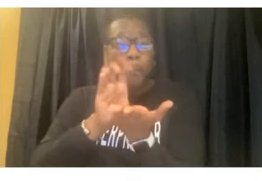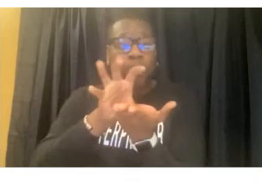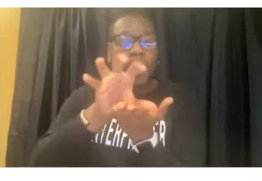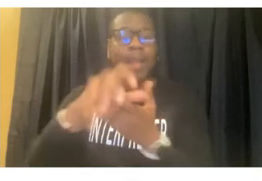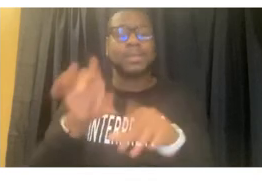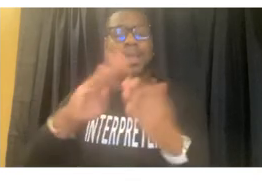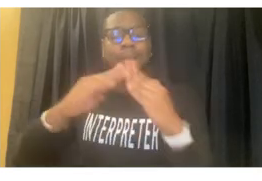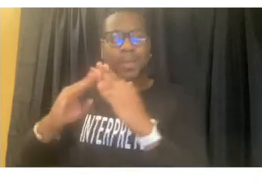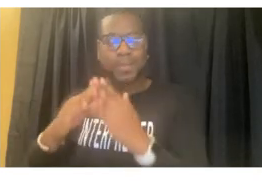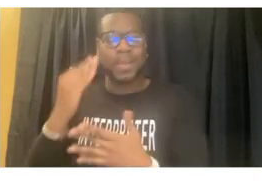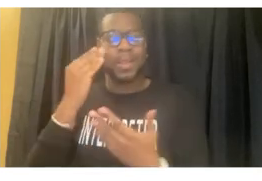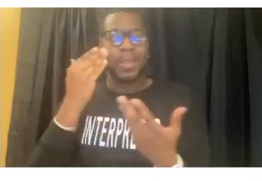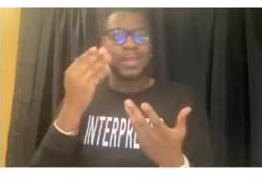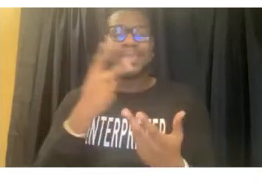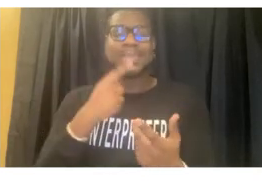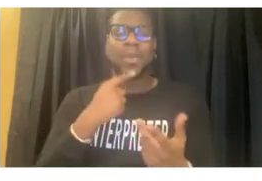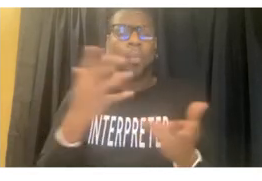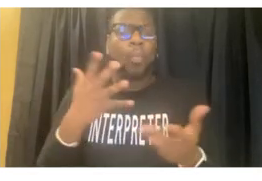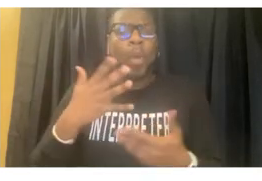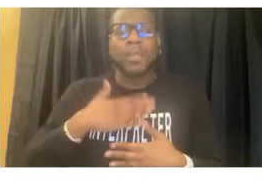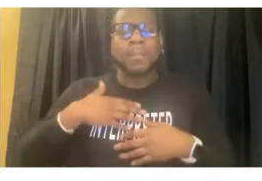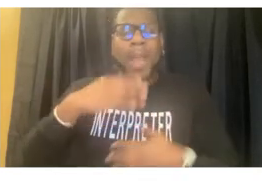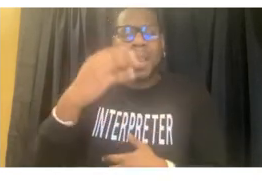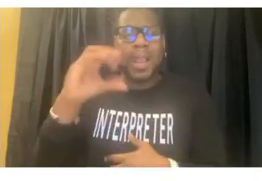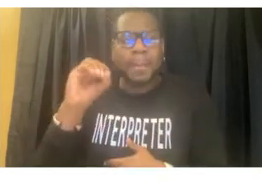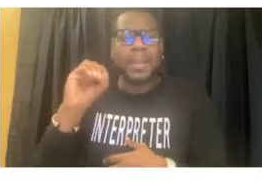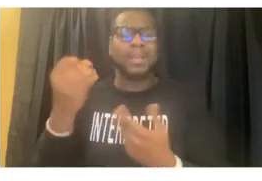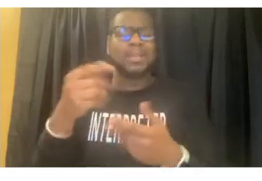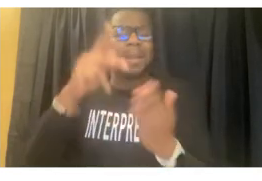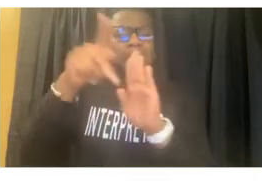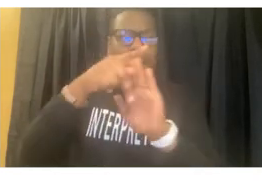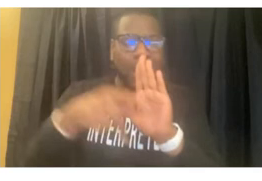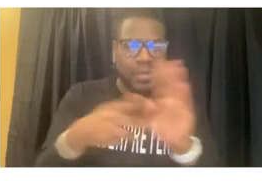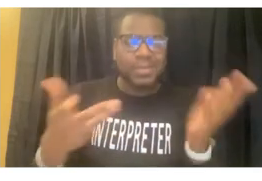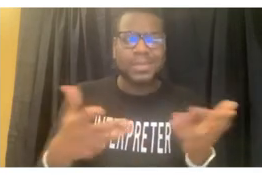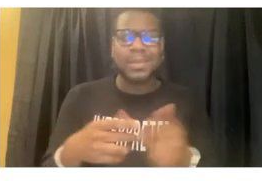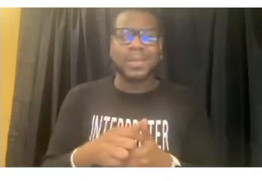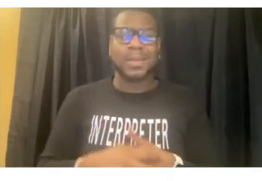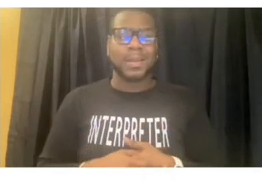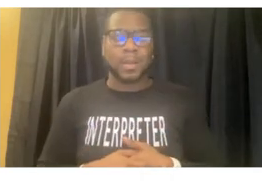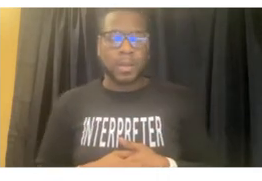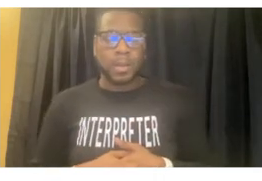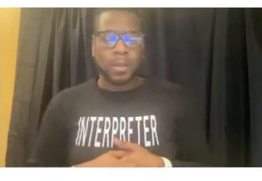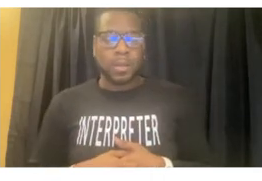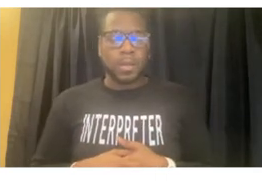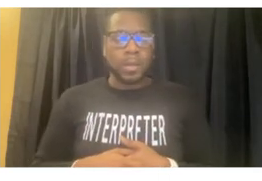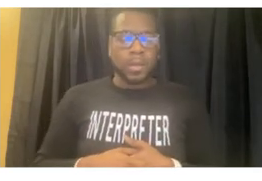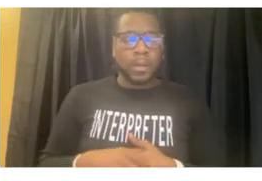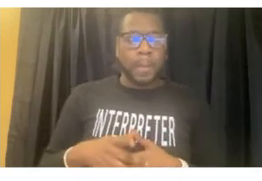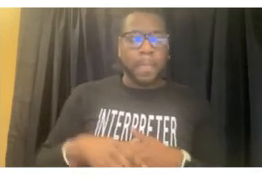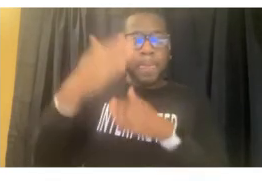my policy and procedures? Yes, I can add the books at the end of the chat,